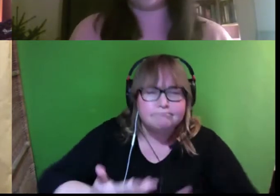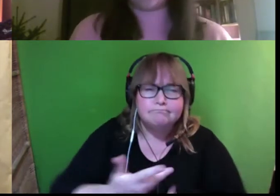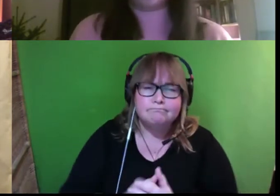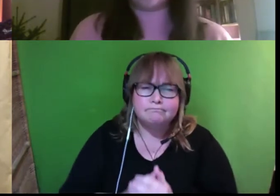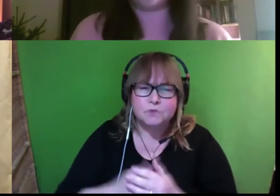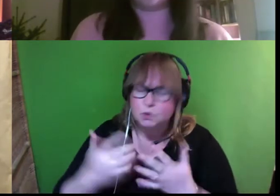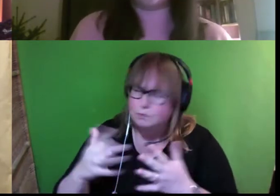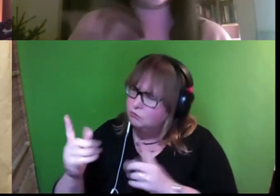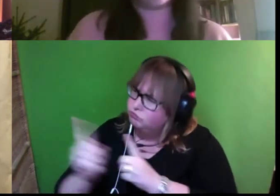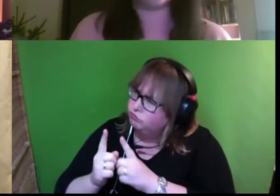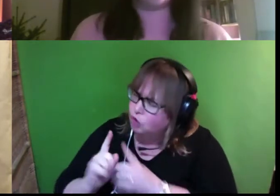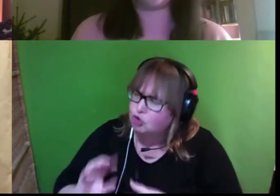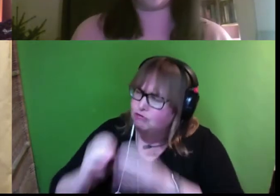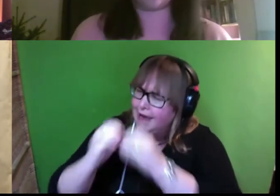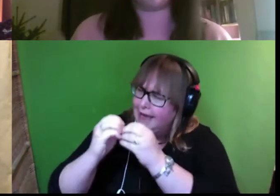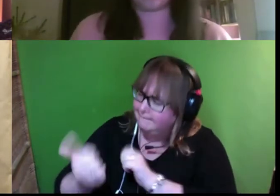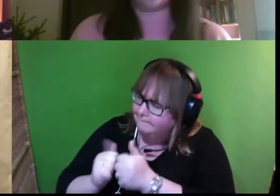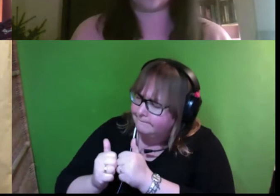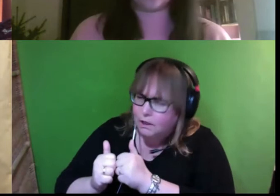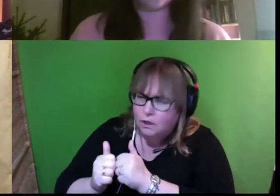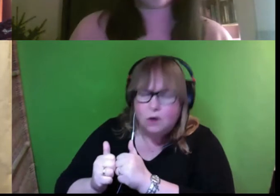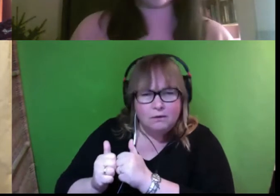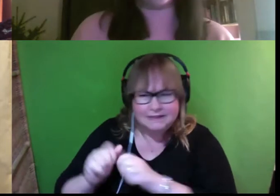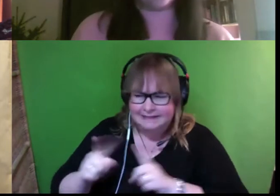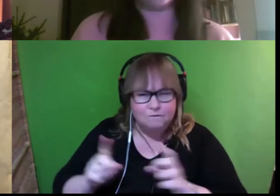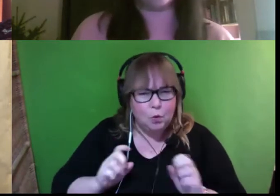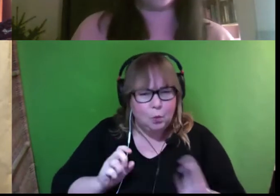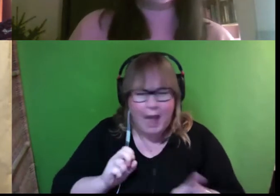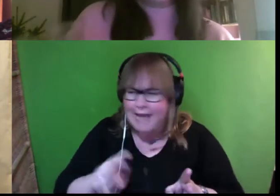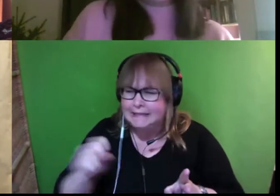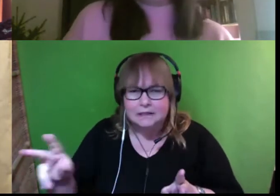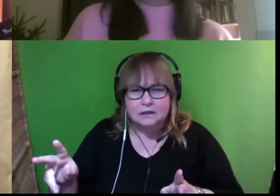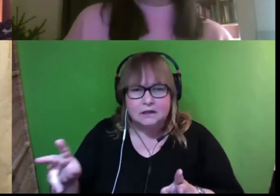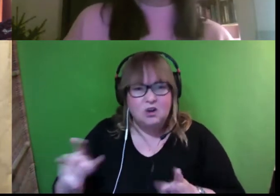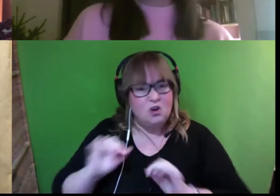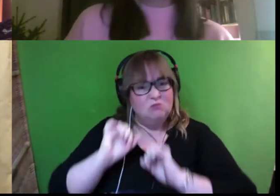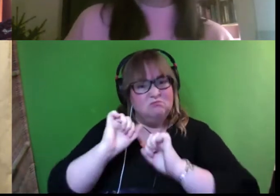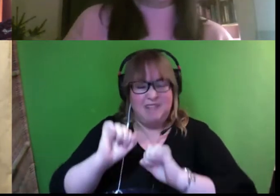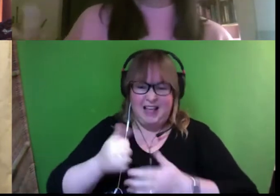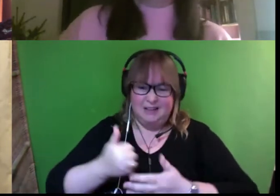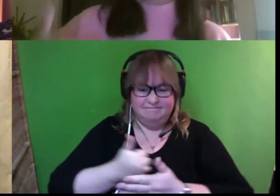creative collaborators in a number of different capacities, maybe not in a conventional way, because